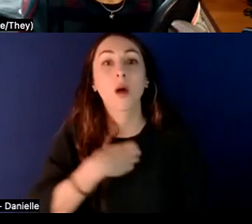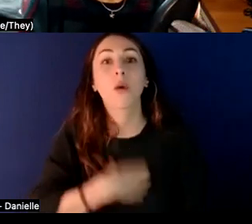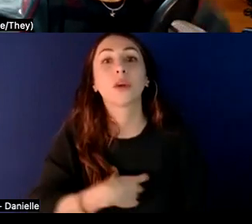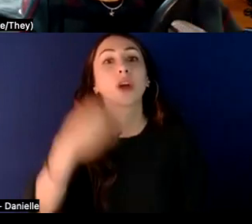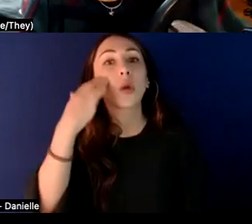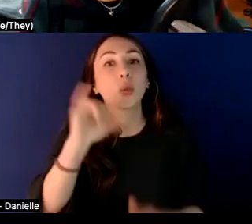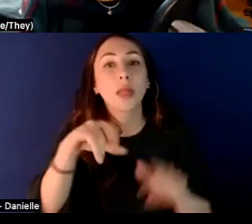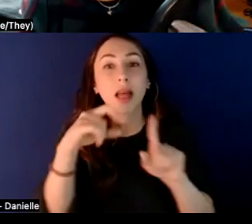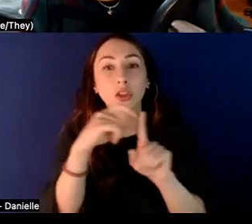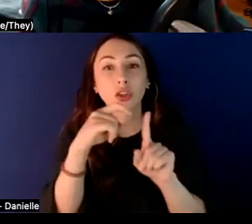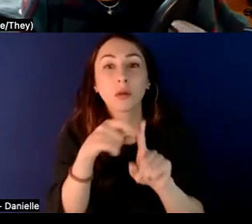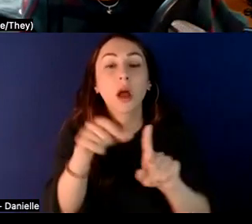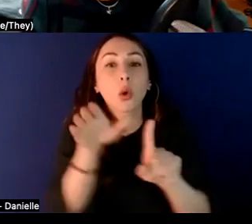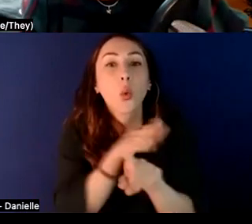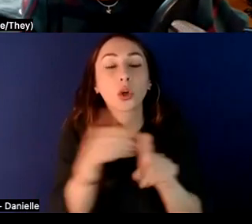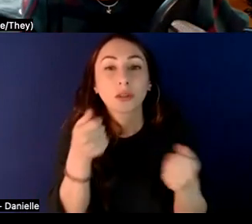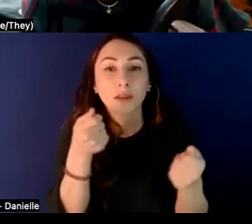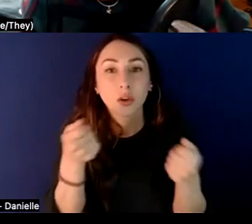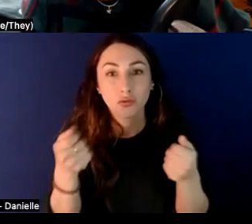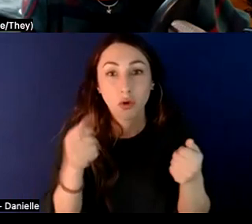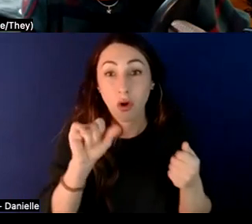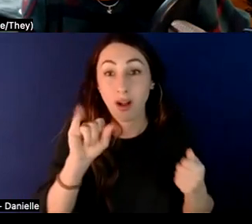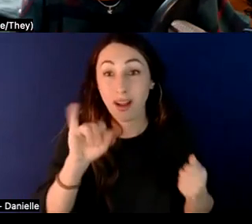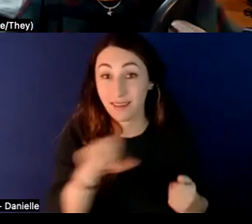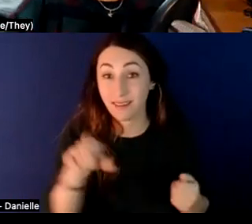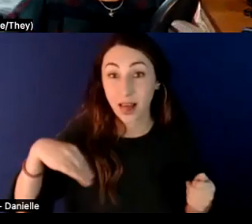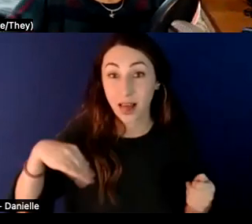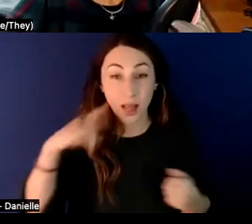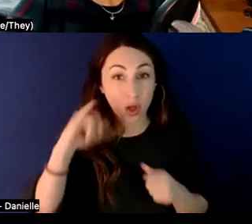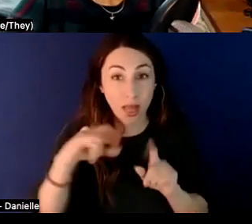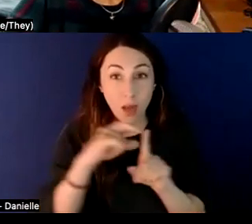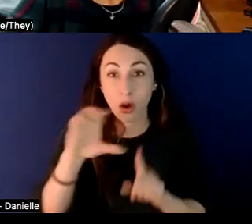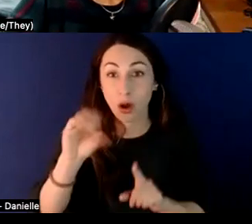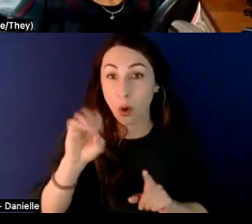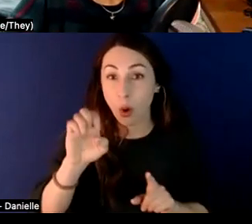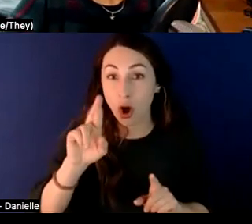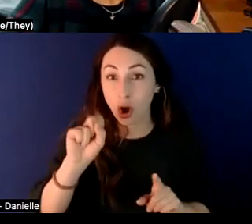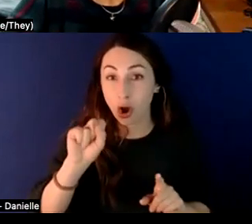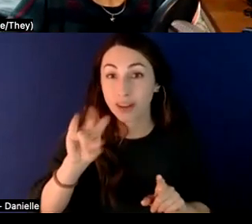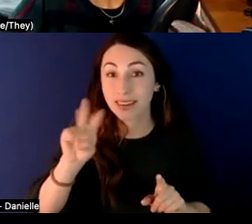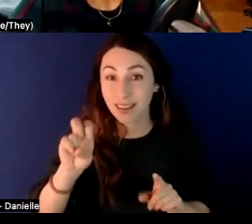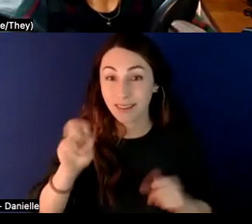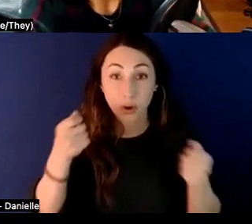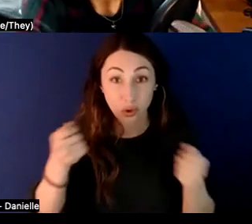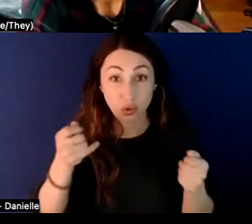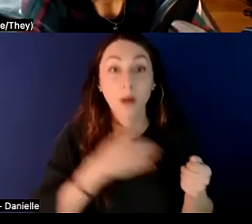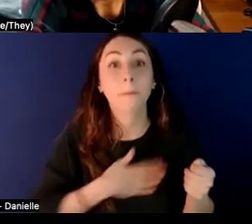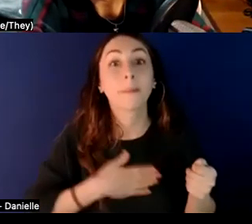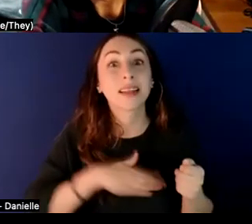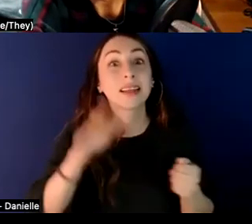coercive control and what it meant. If you have not heard this term before, after we are done today, please go look it up. You will